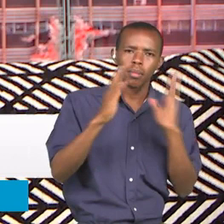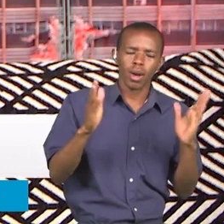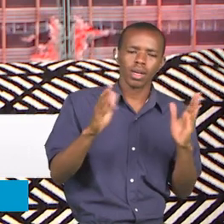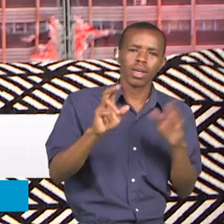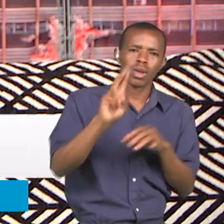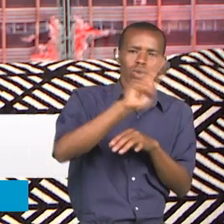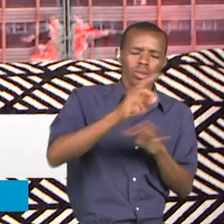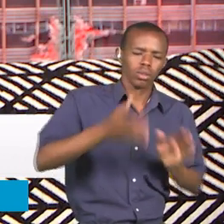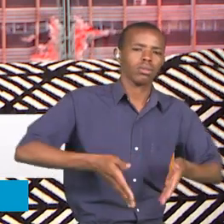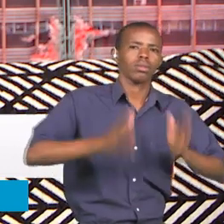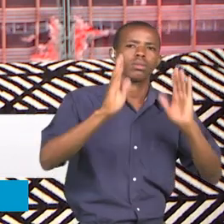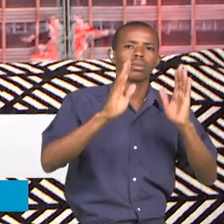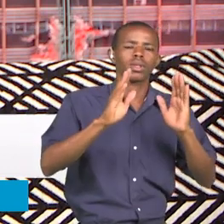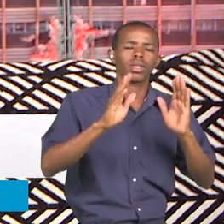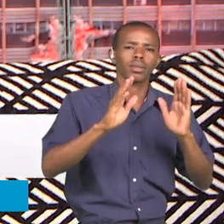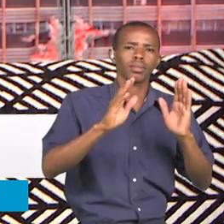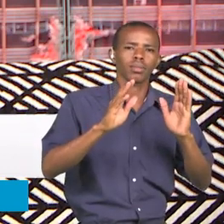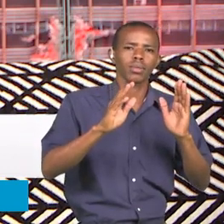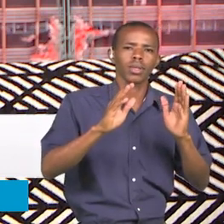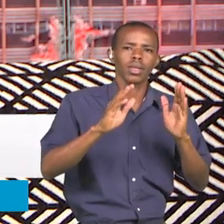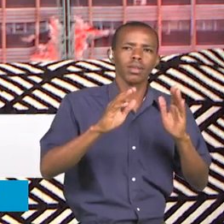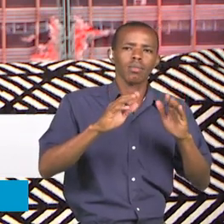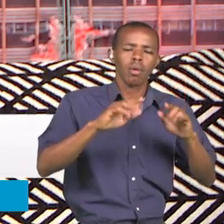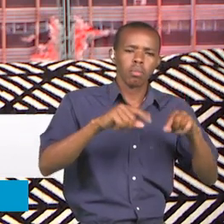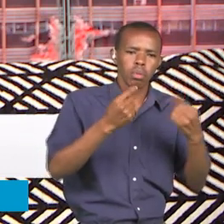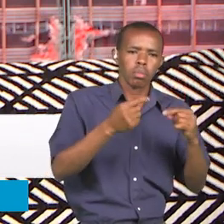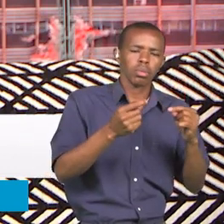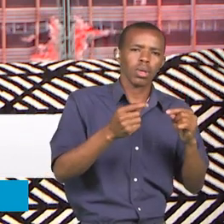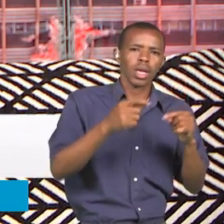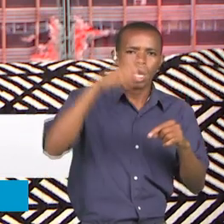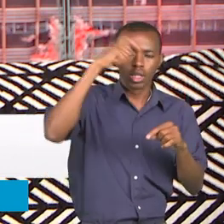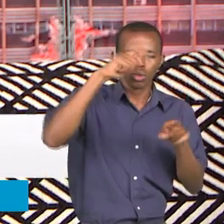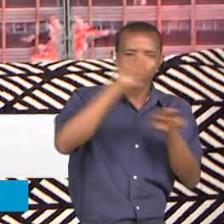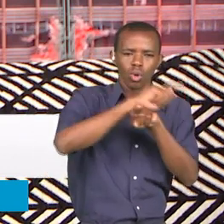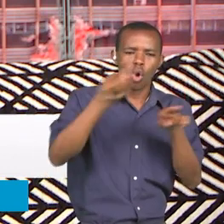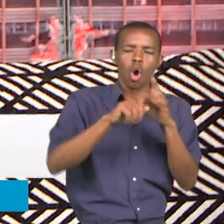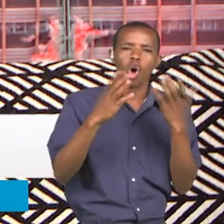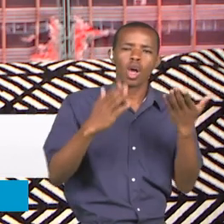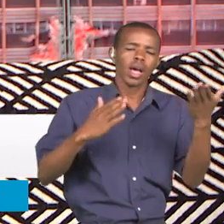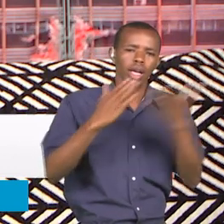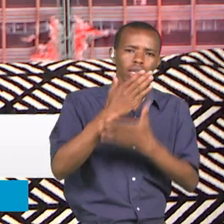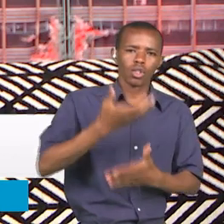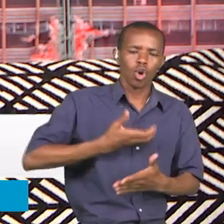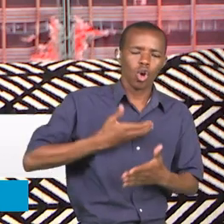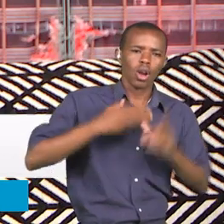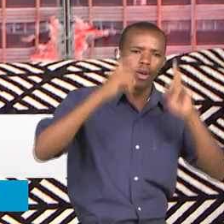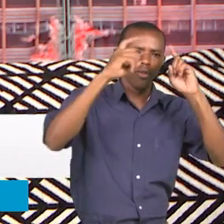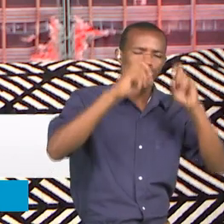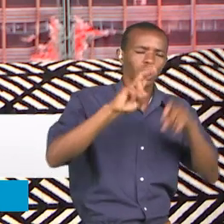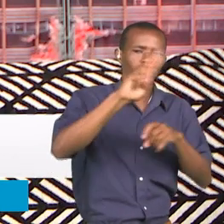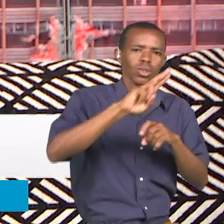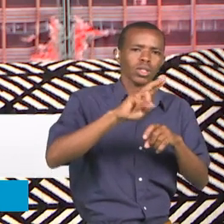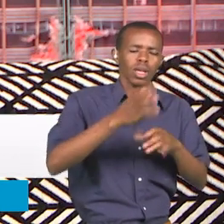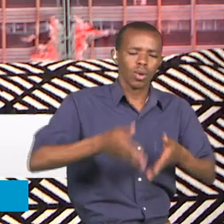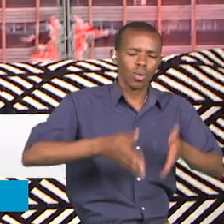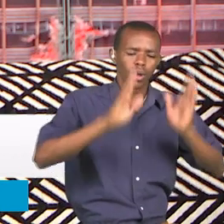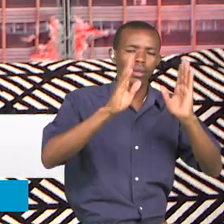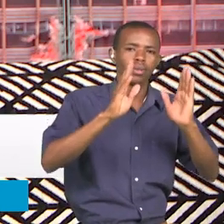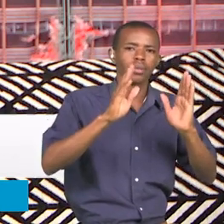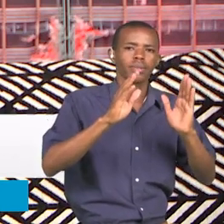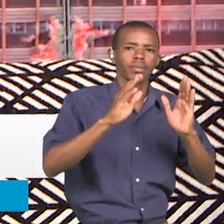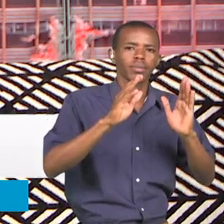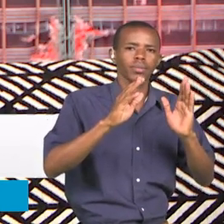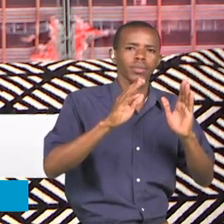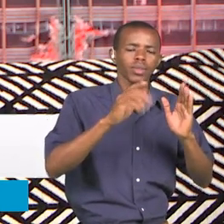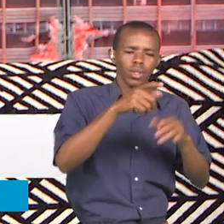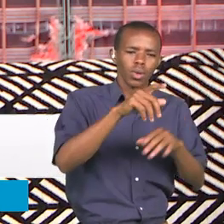in a manner that infringes the intellectual property or the right of the owner, mm-hmm, or where a photo is used in a manner. You'll not